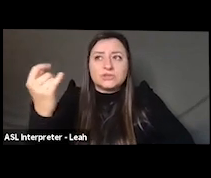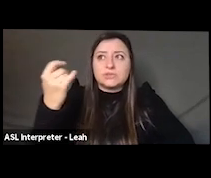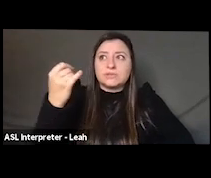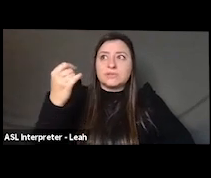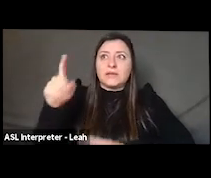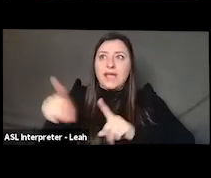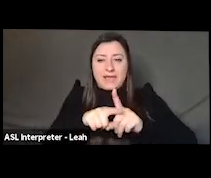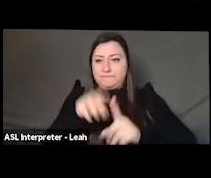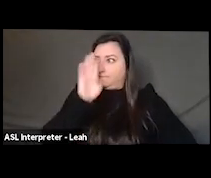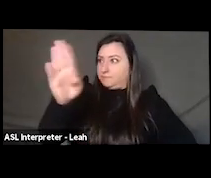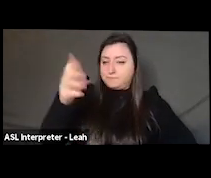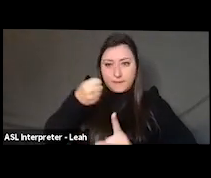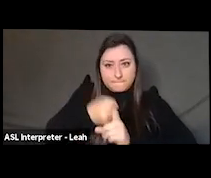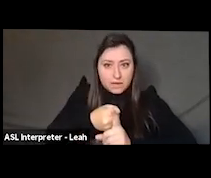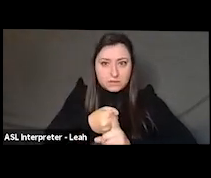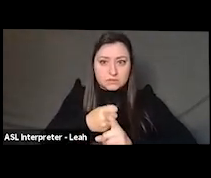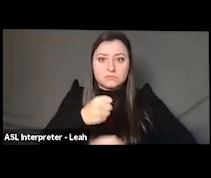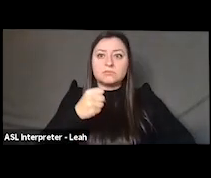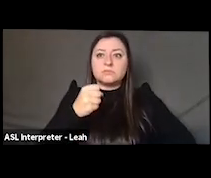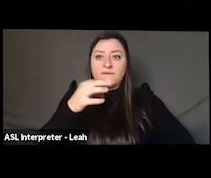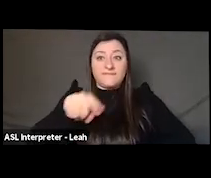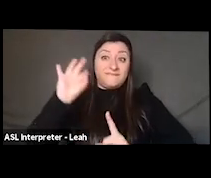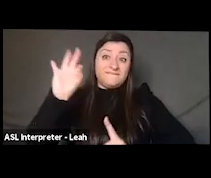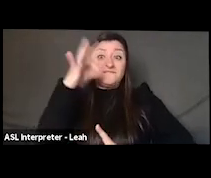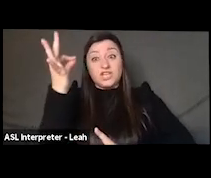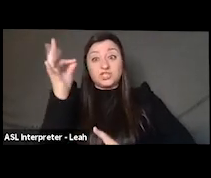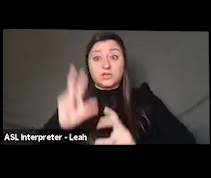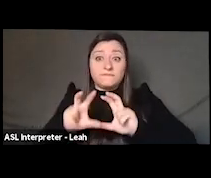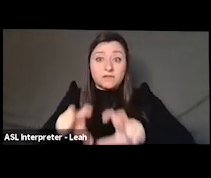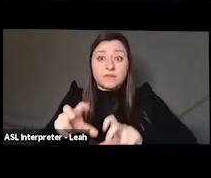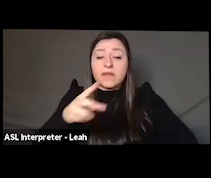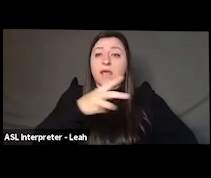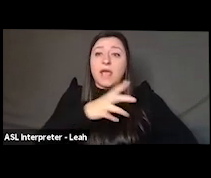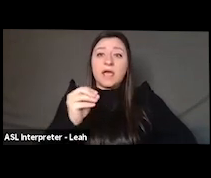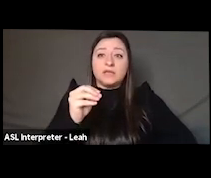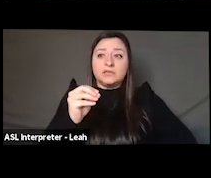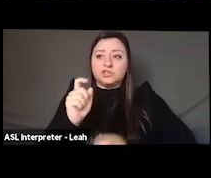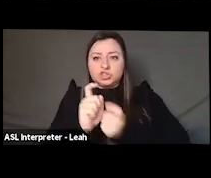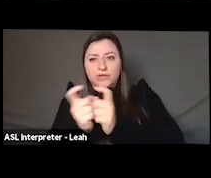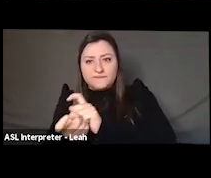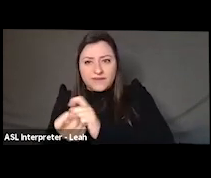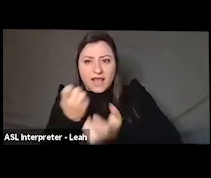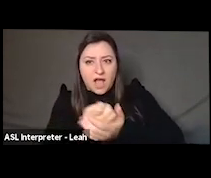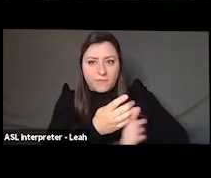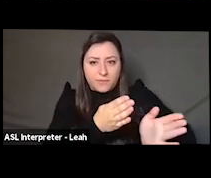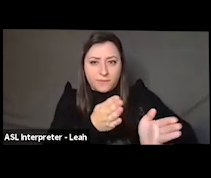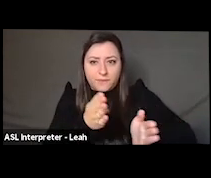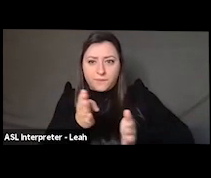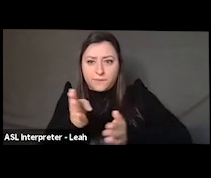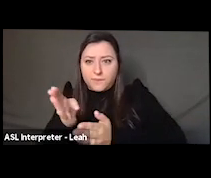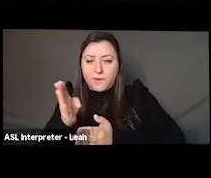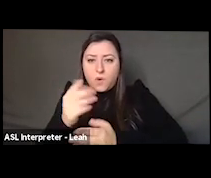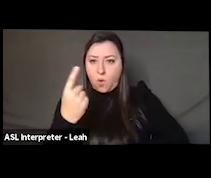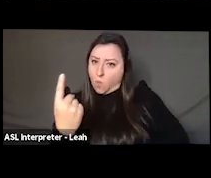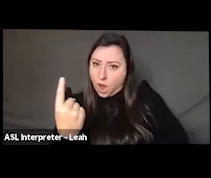a direct impact of this French investment and the shifting of the economy towards the